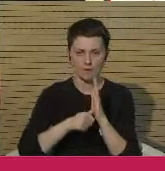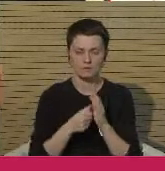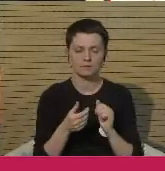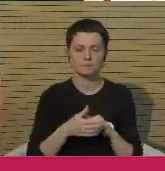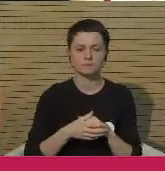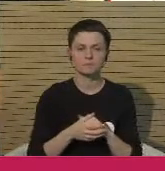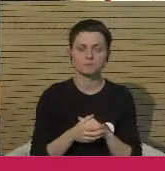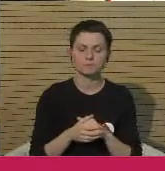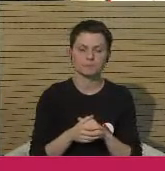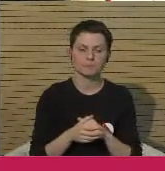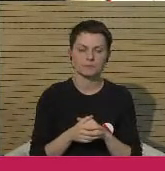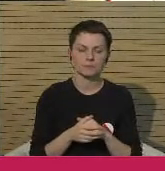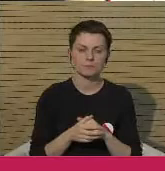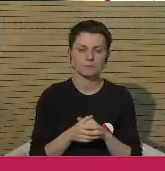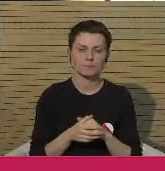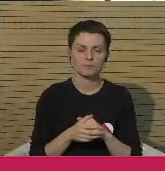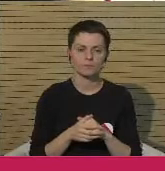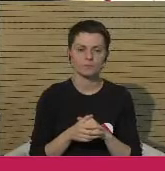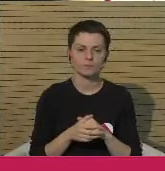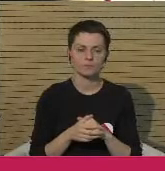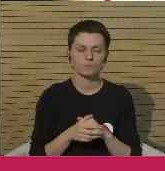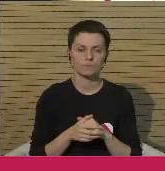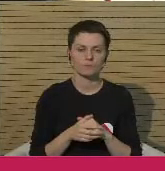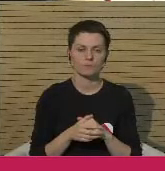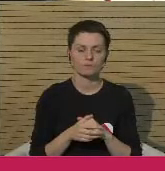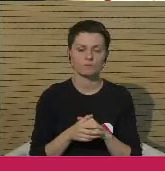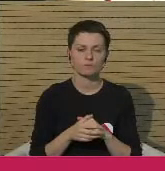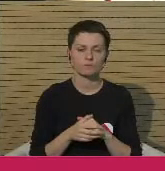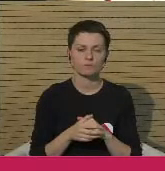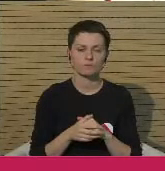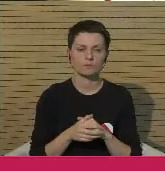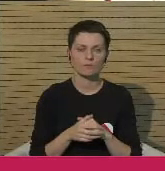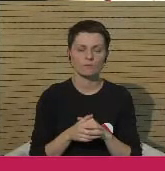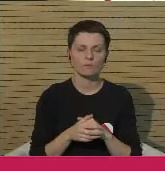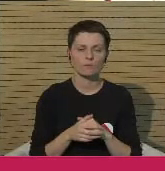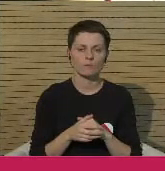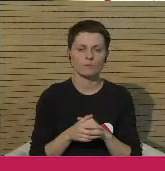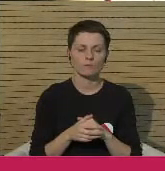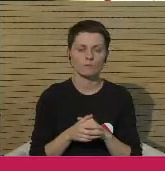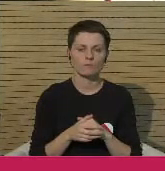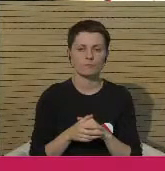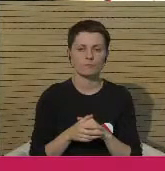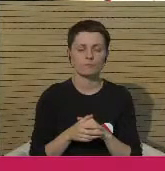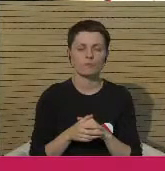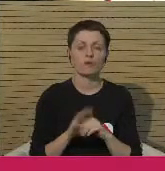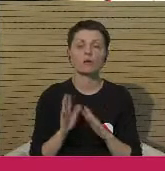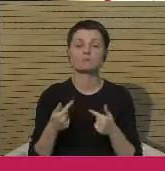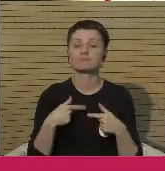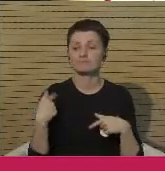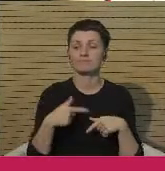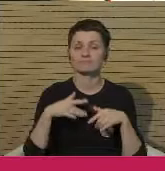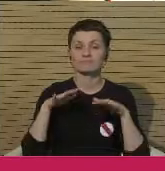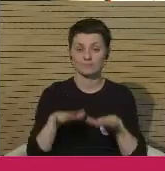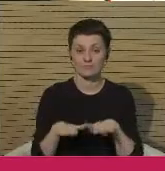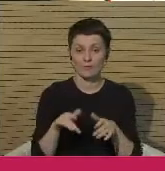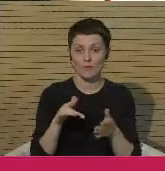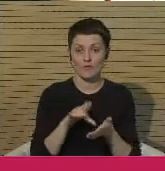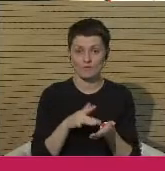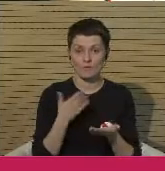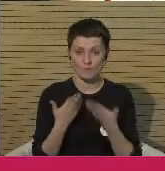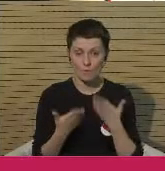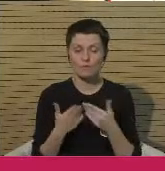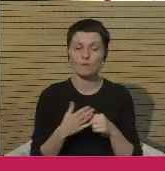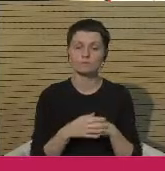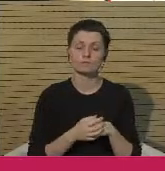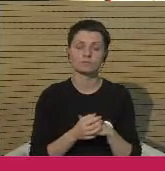of projects, animation-related projects, addressed to citizens of the city. Being